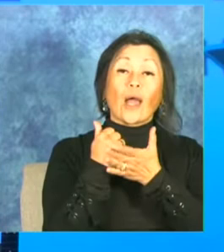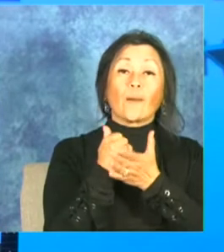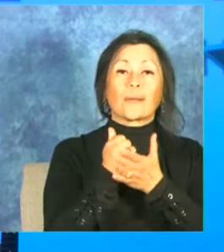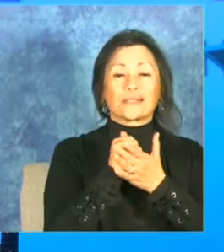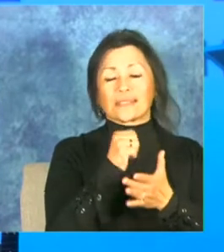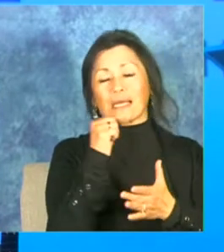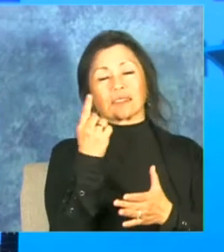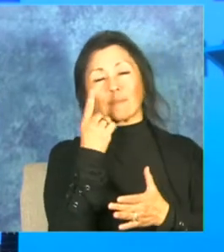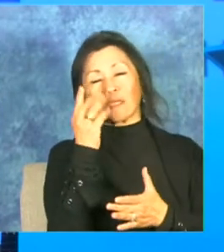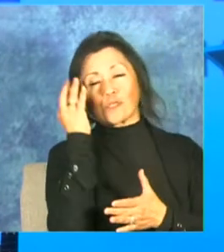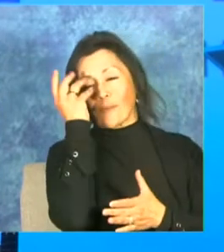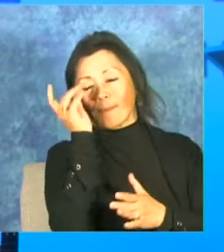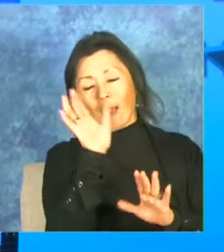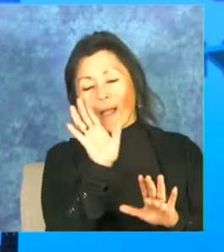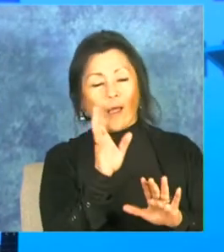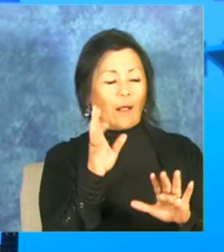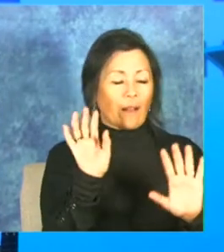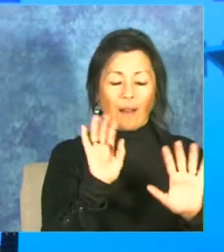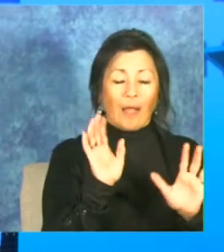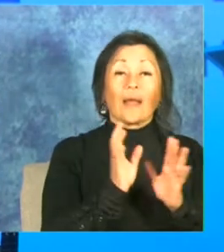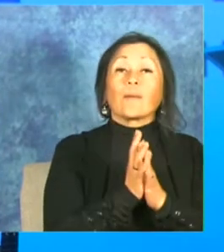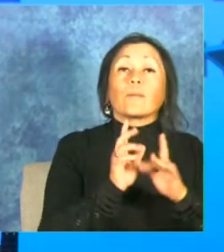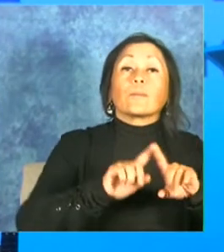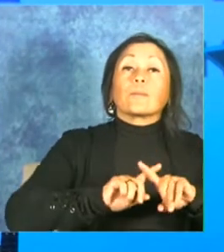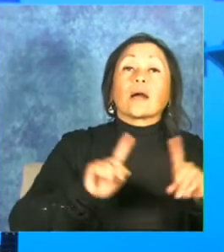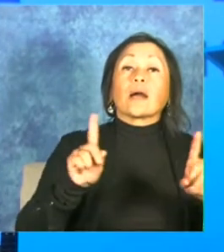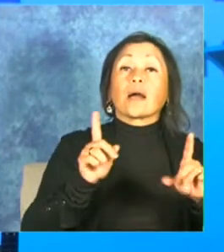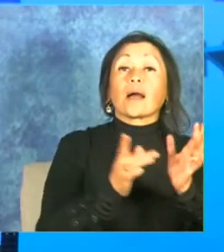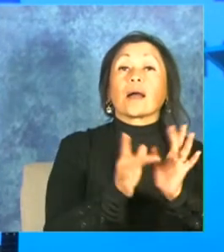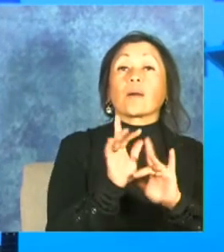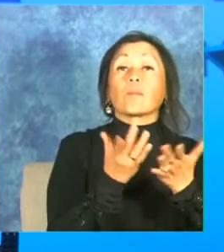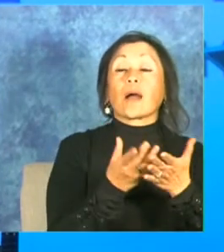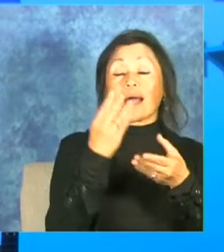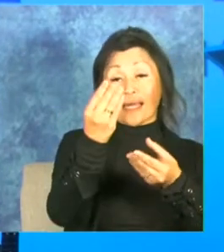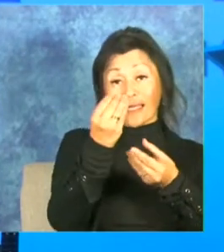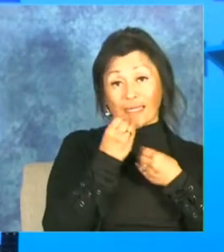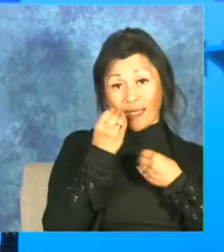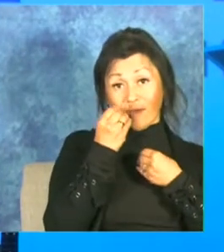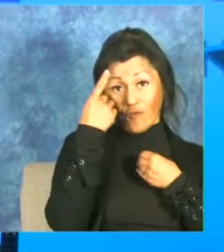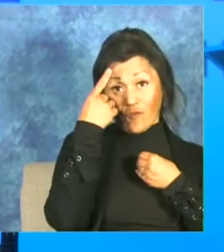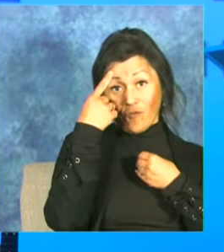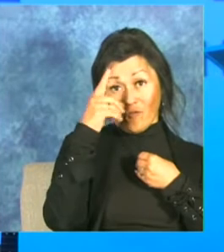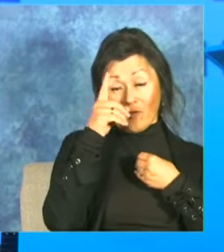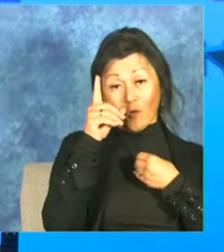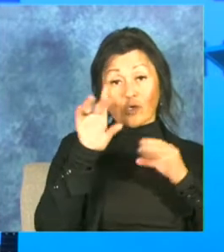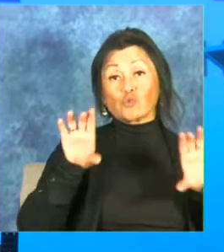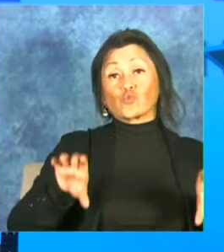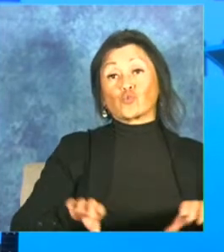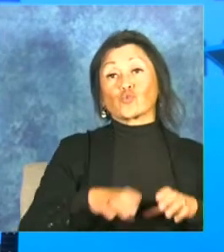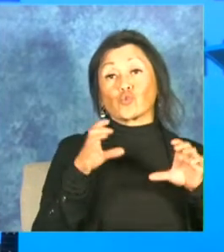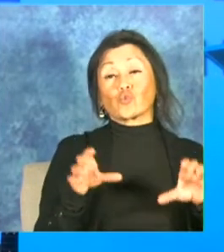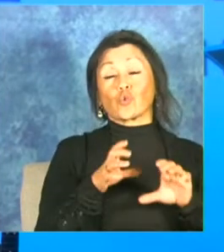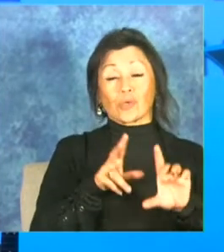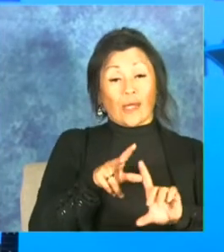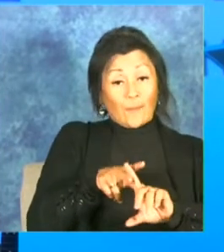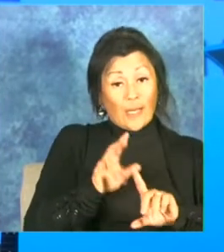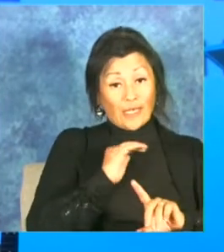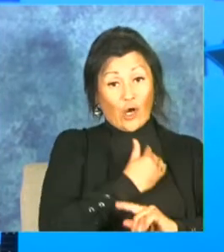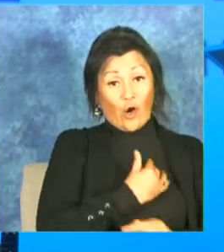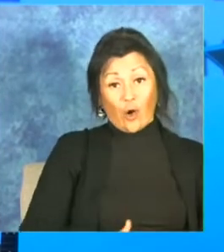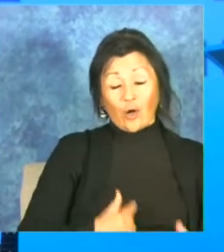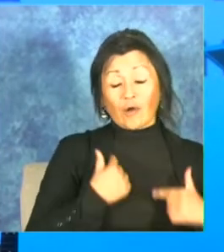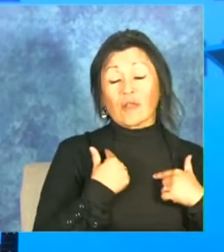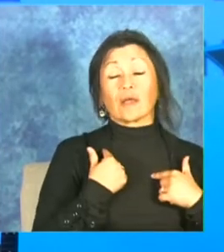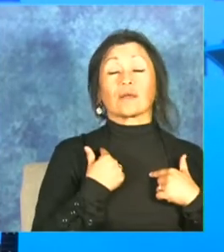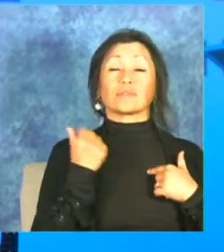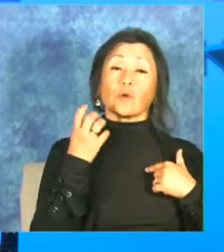give us something to think about or talk about. The scriptures are given to us to put into application into our lives that